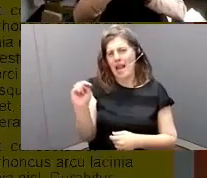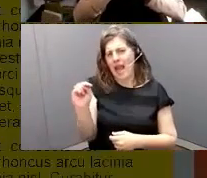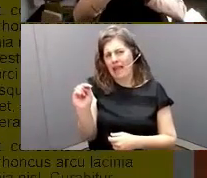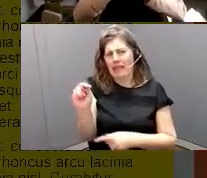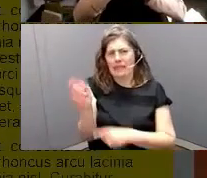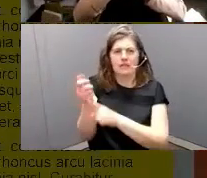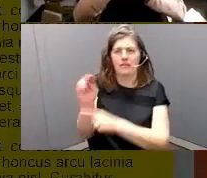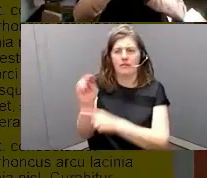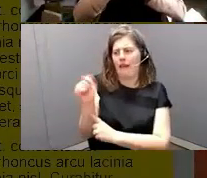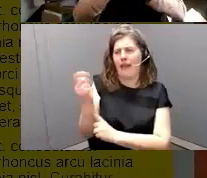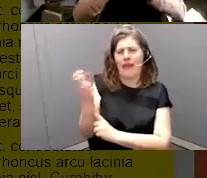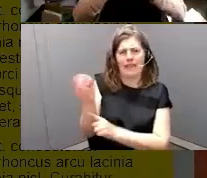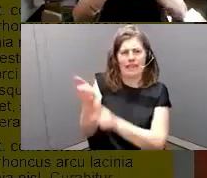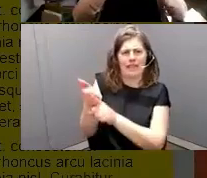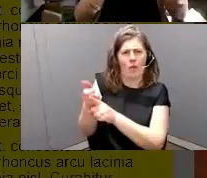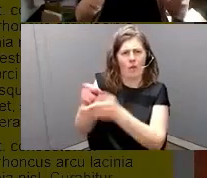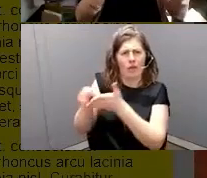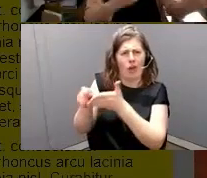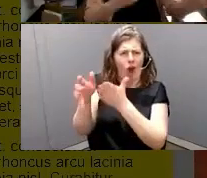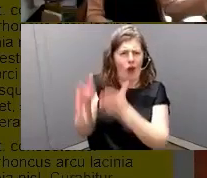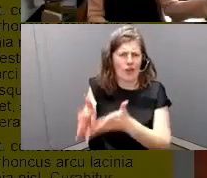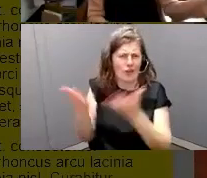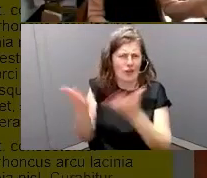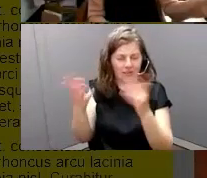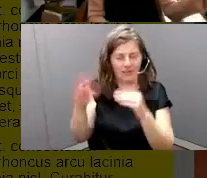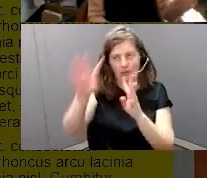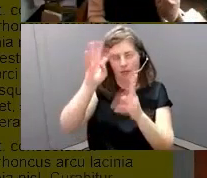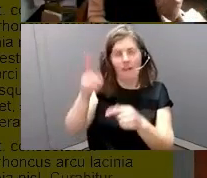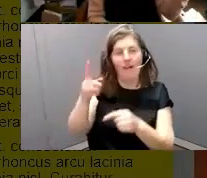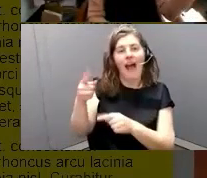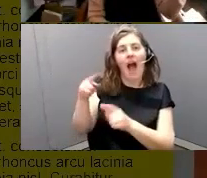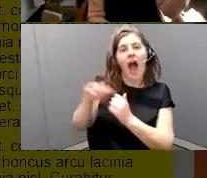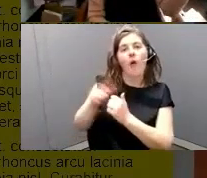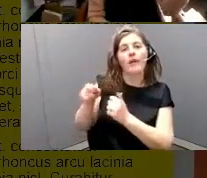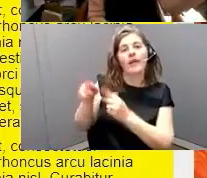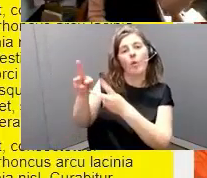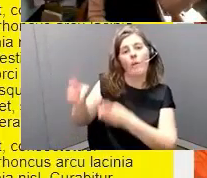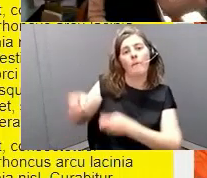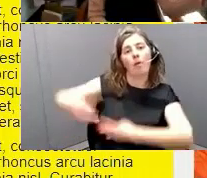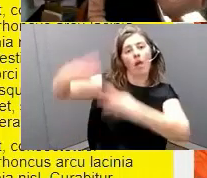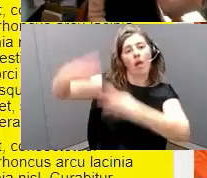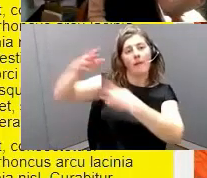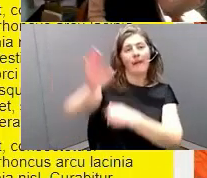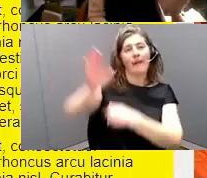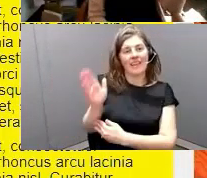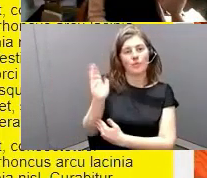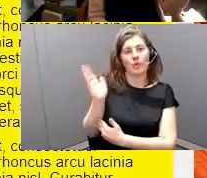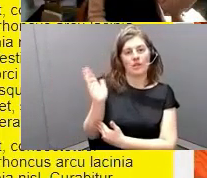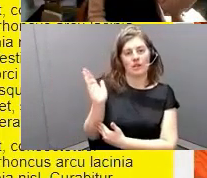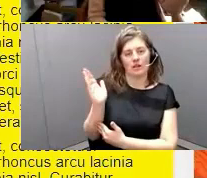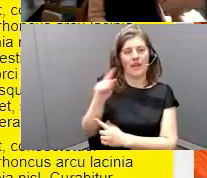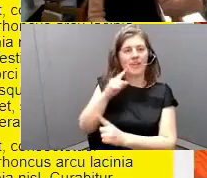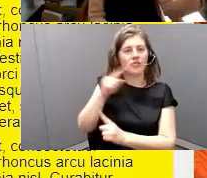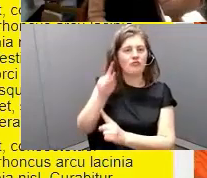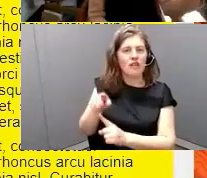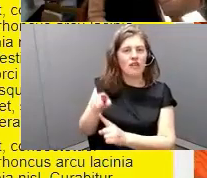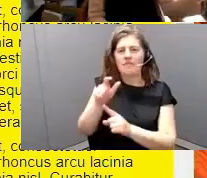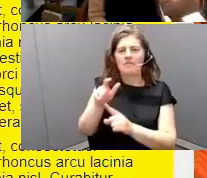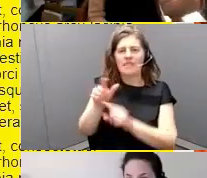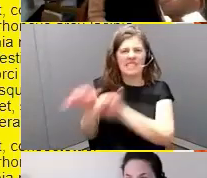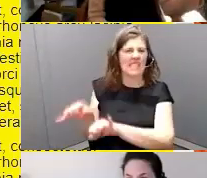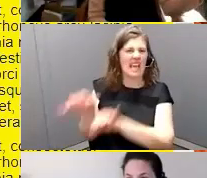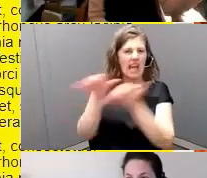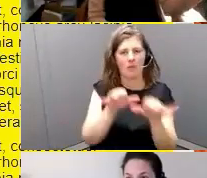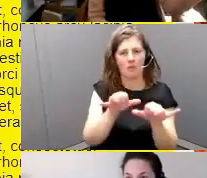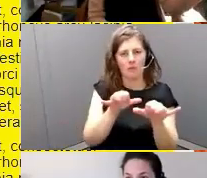author in a poster session, how he will pull up his presentation, which is really no different